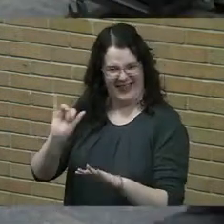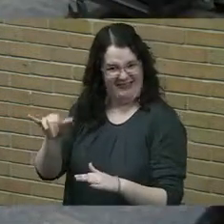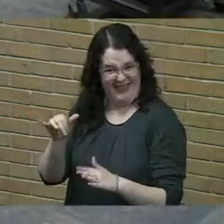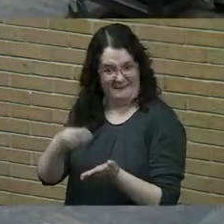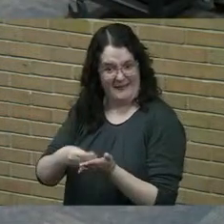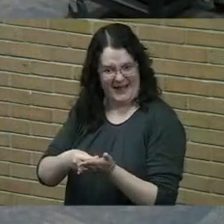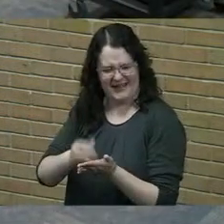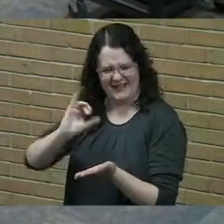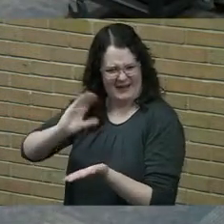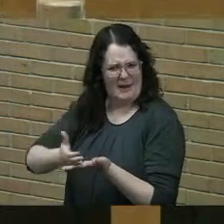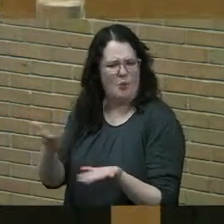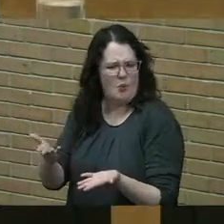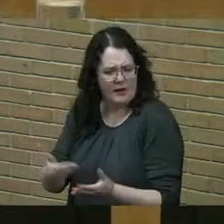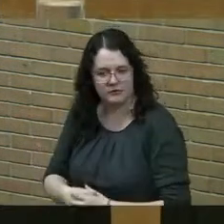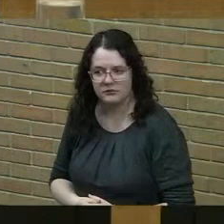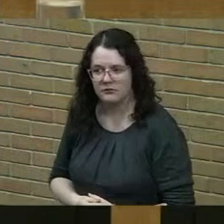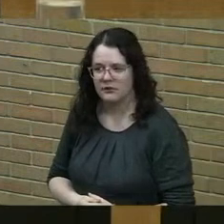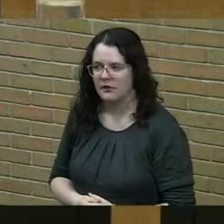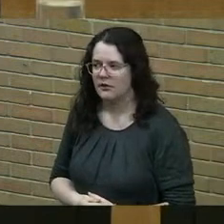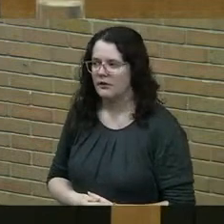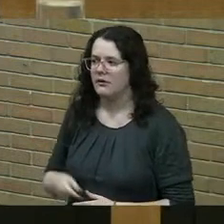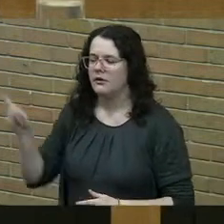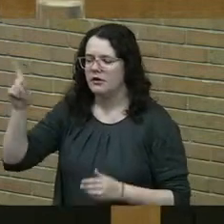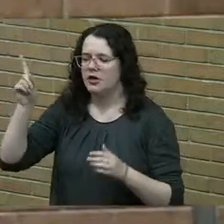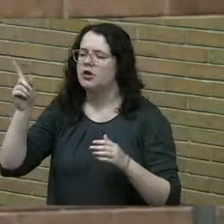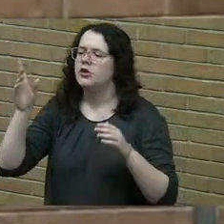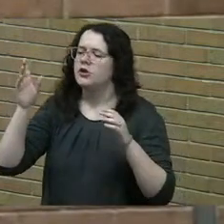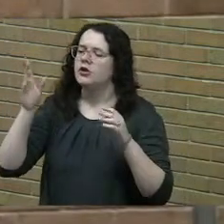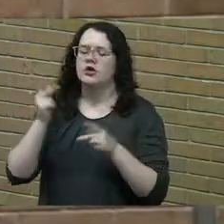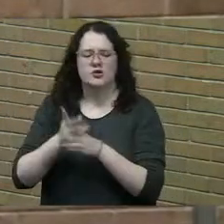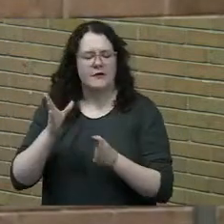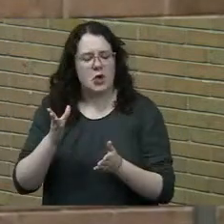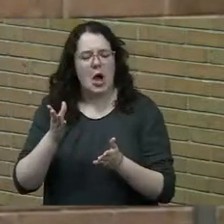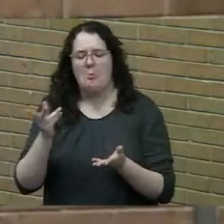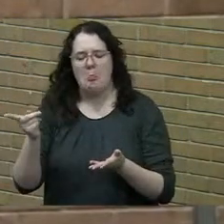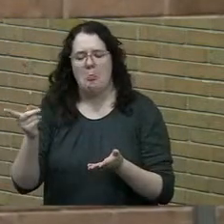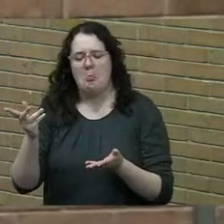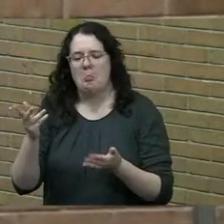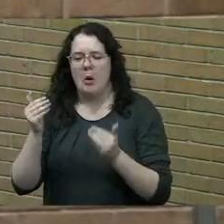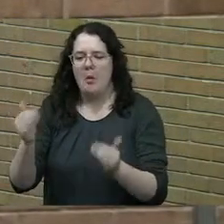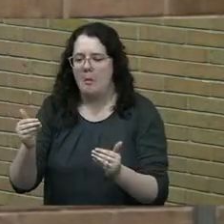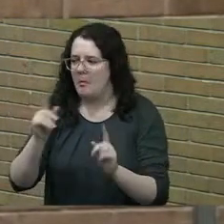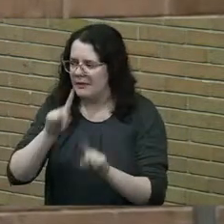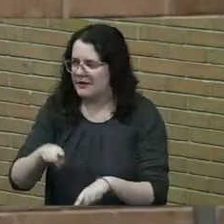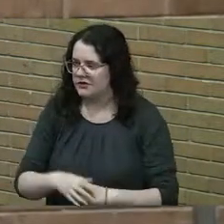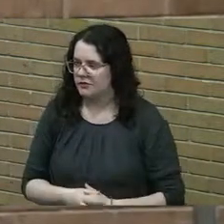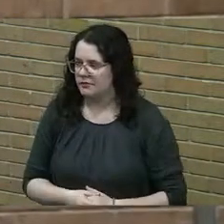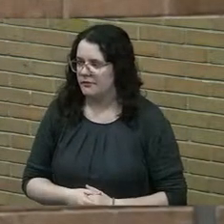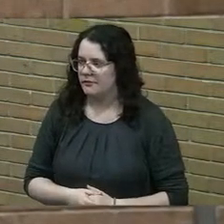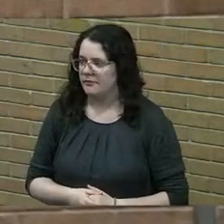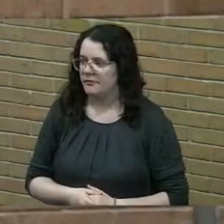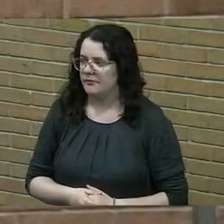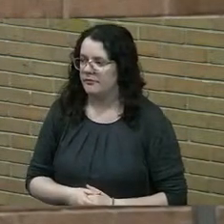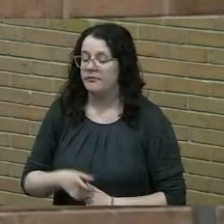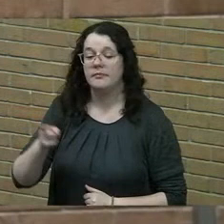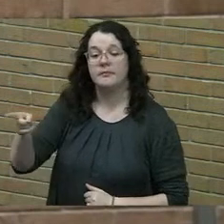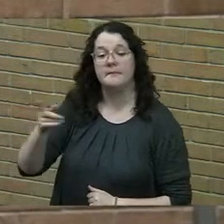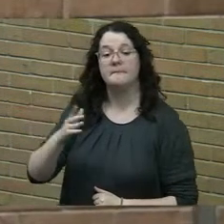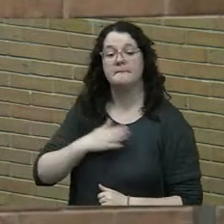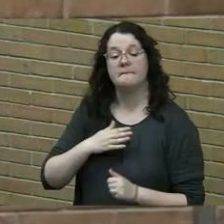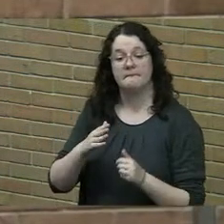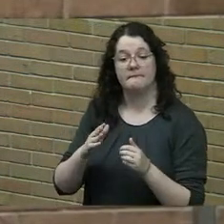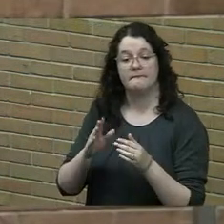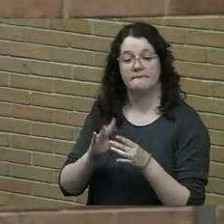And, well, go ahead and answer, Tom, and then I have just a couple. My comment would be that I would direct